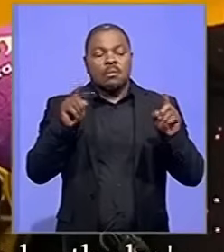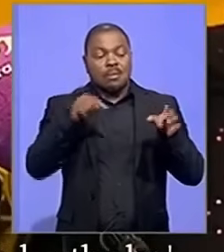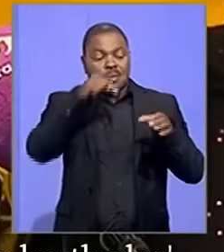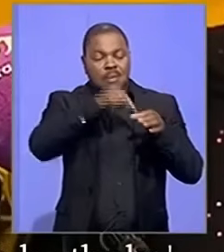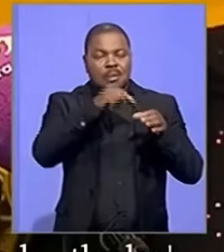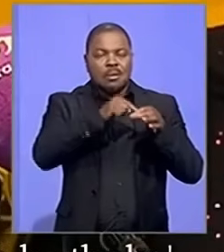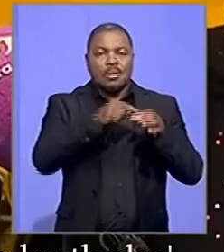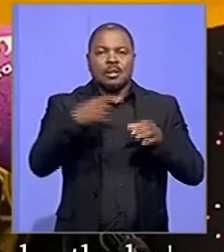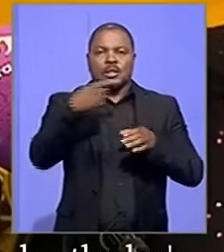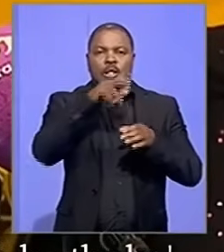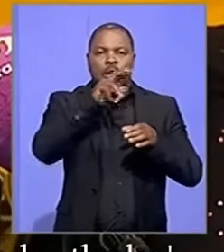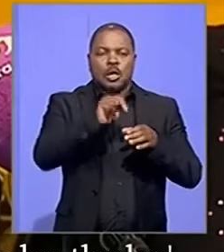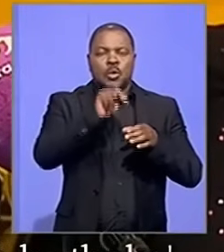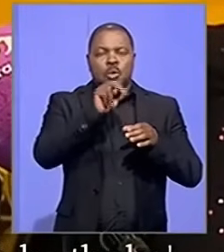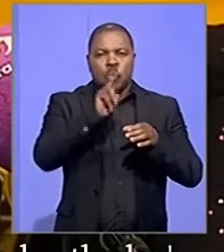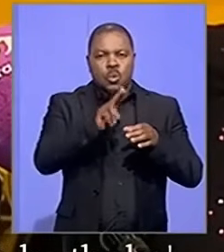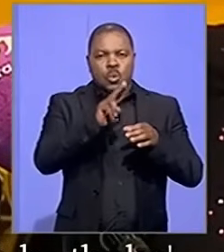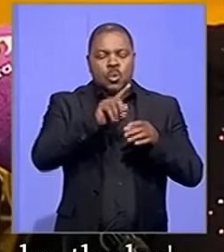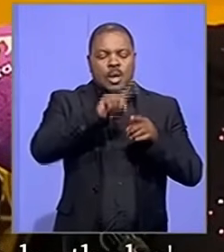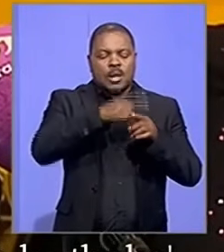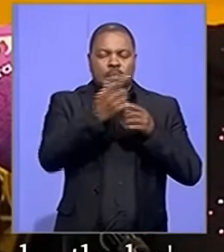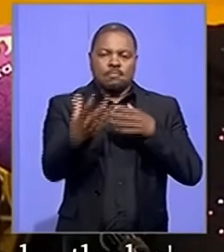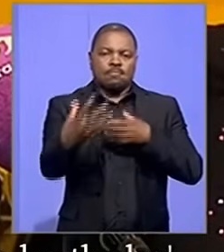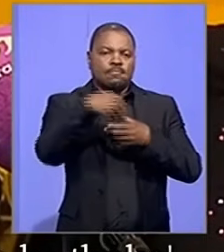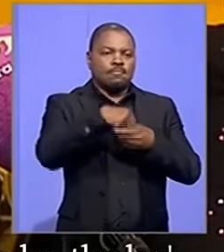inclusive GNU cabinet.